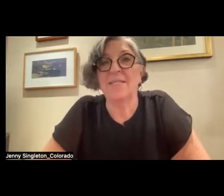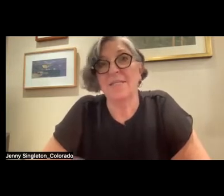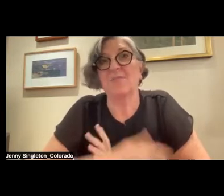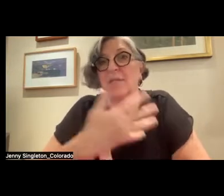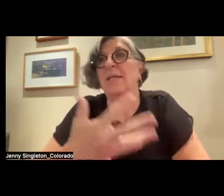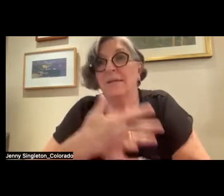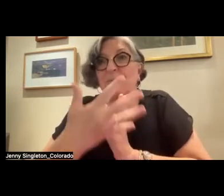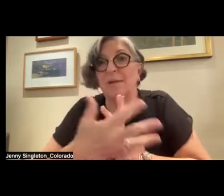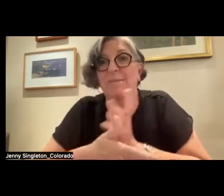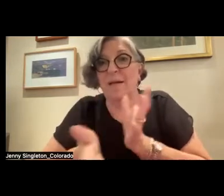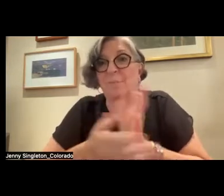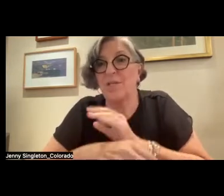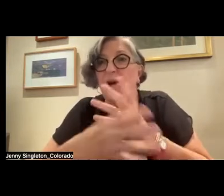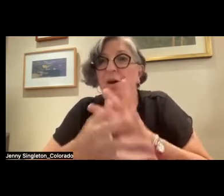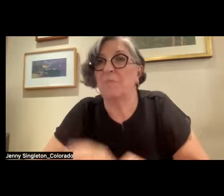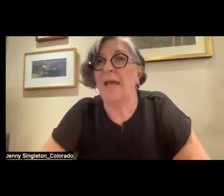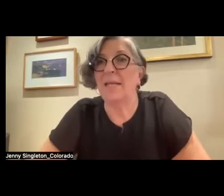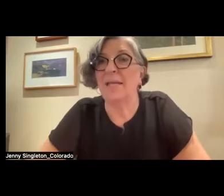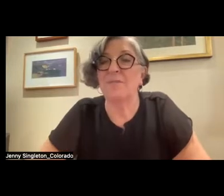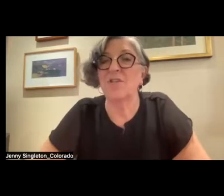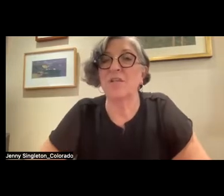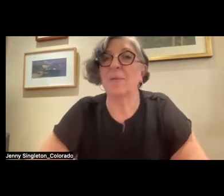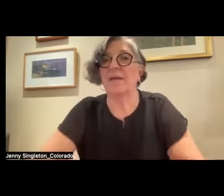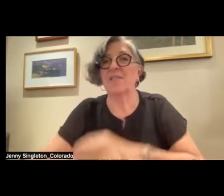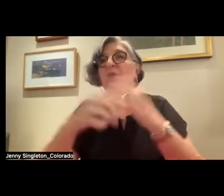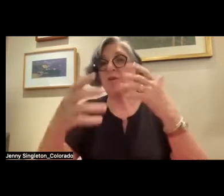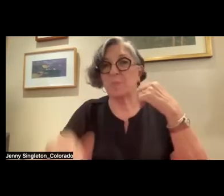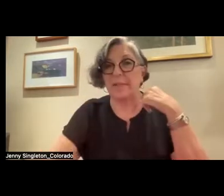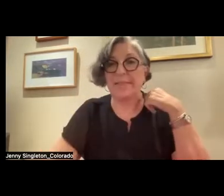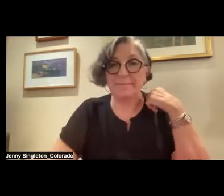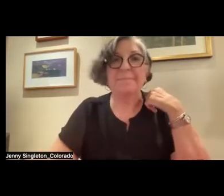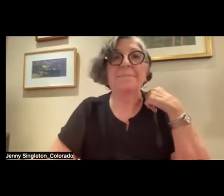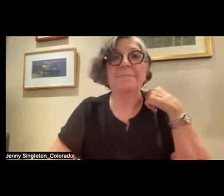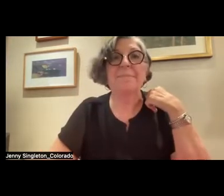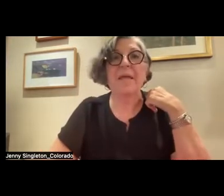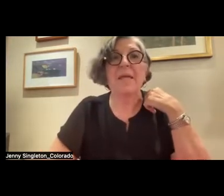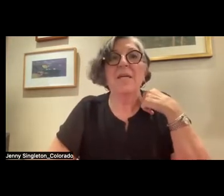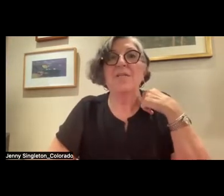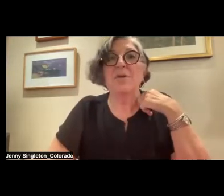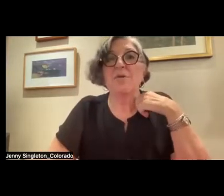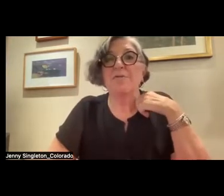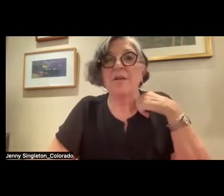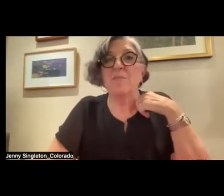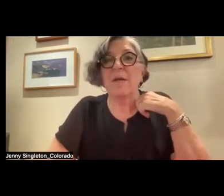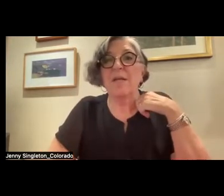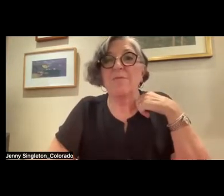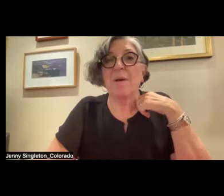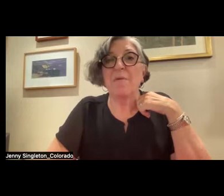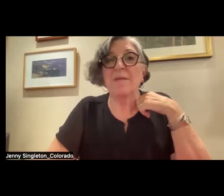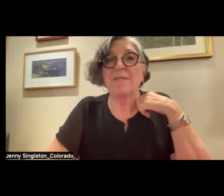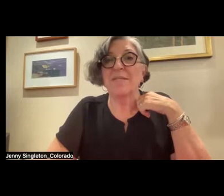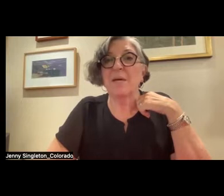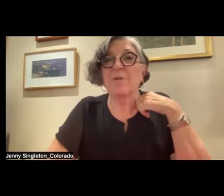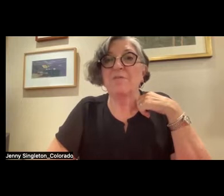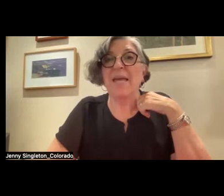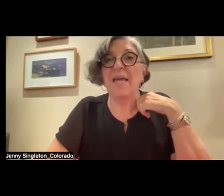this is really what Brentari and Padden have talked about as fingerspelling. So fingerspelling, if you remember